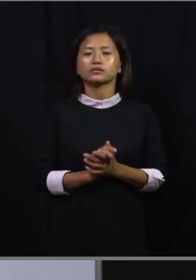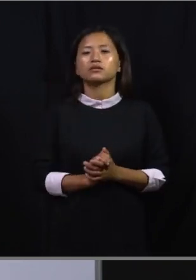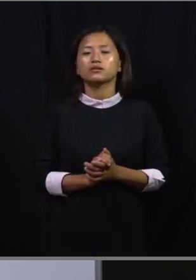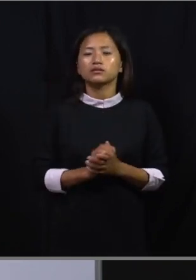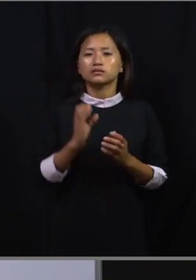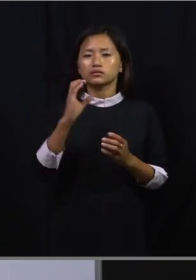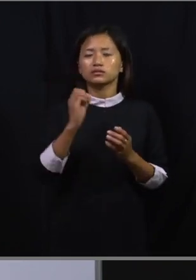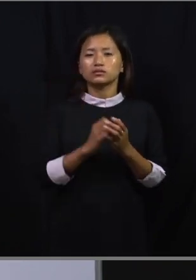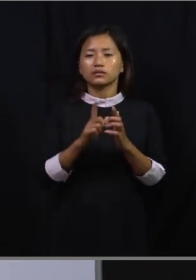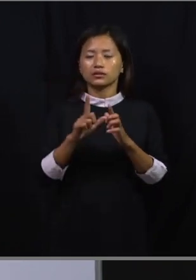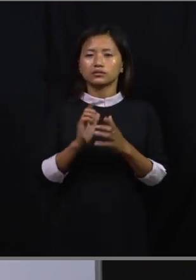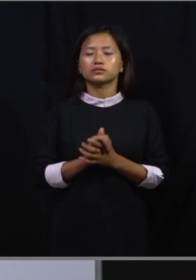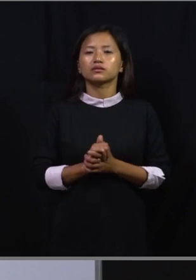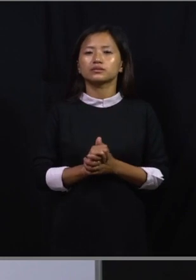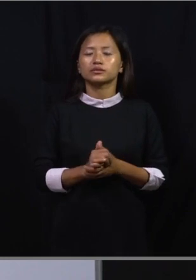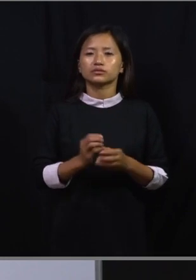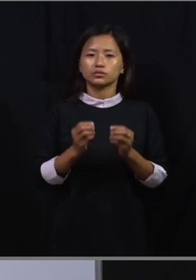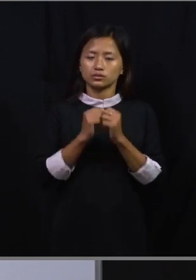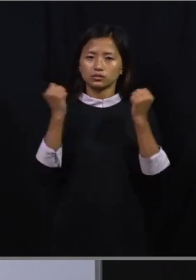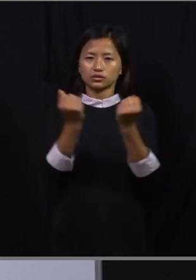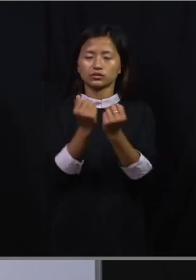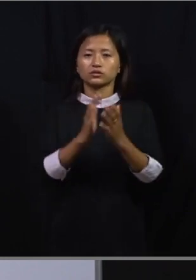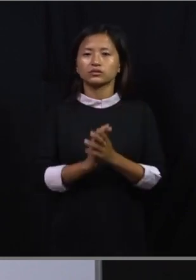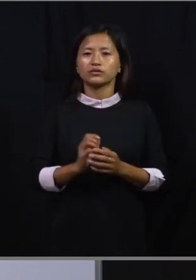social welfare scheme. Okay, the Soviet Union, she